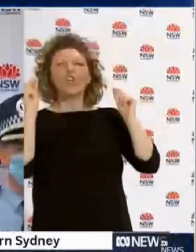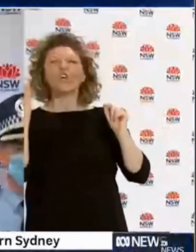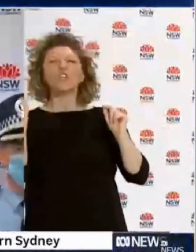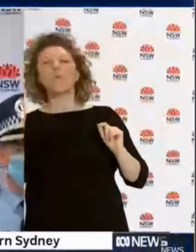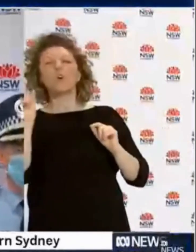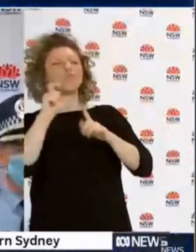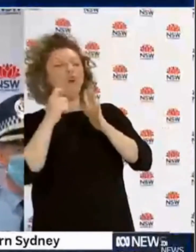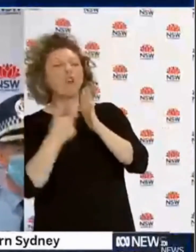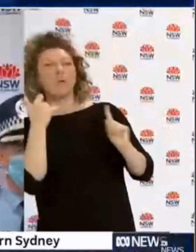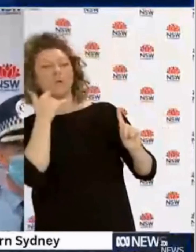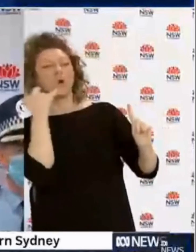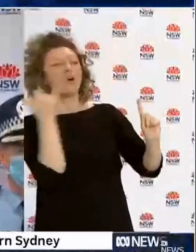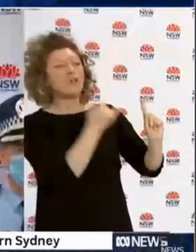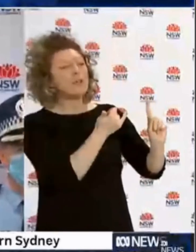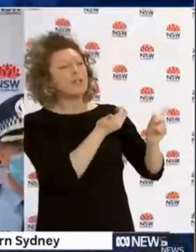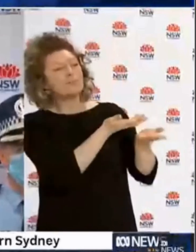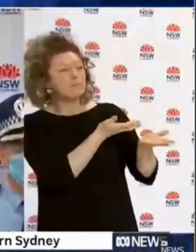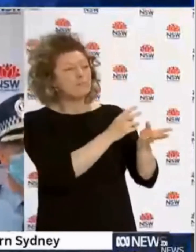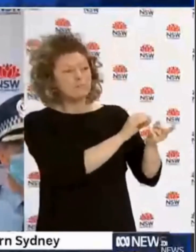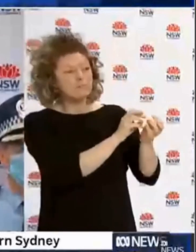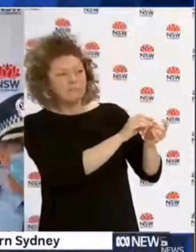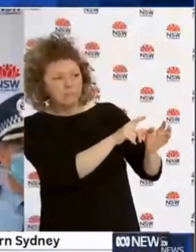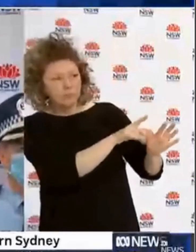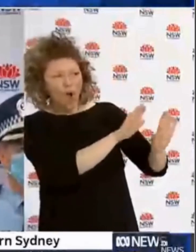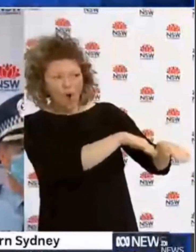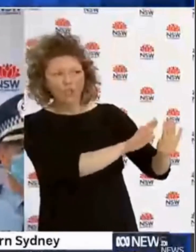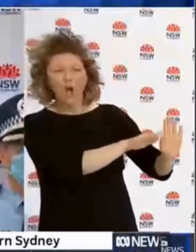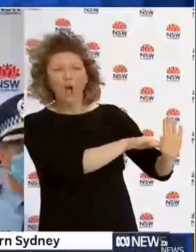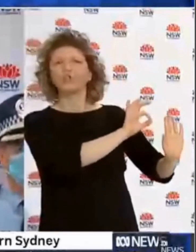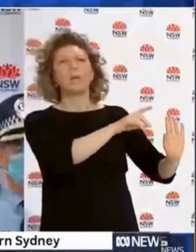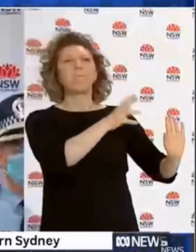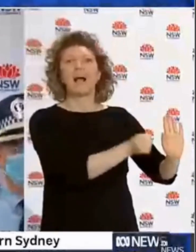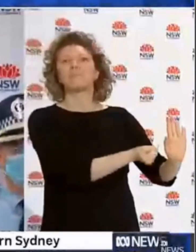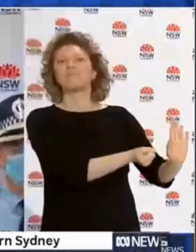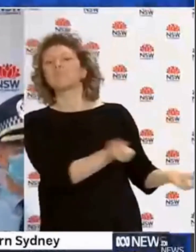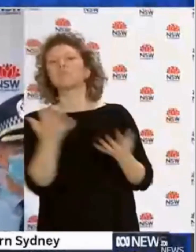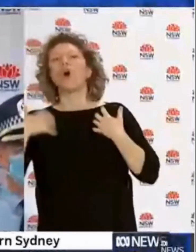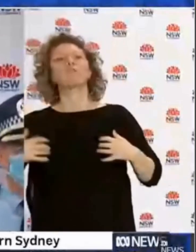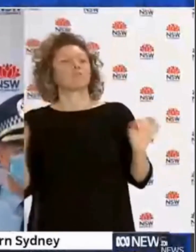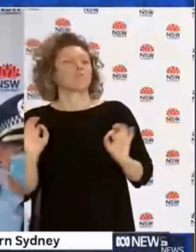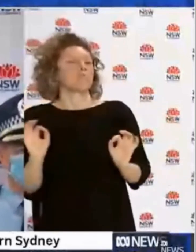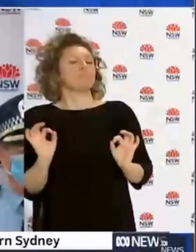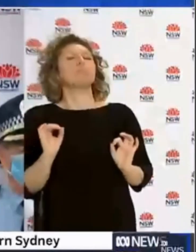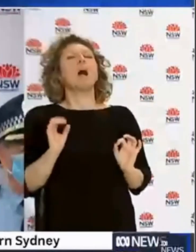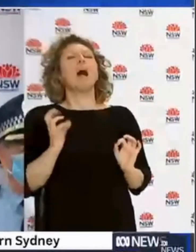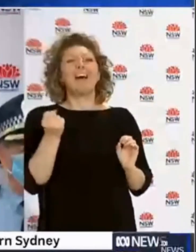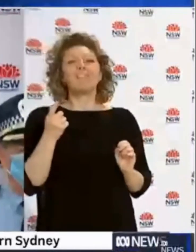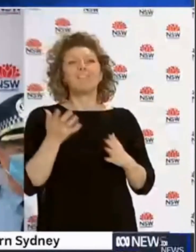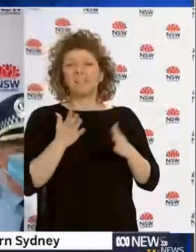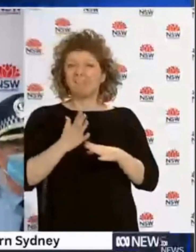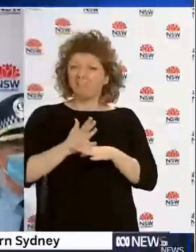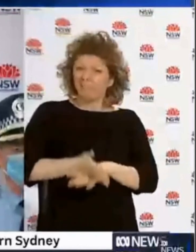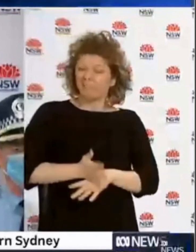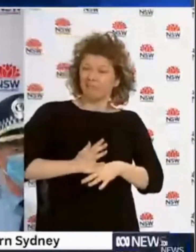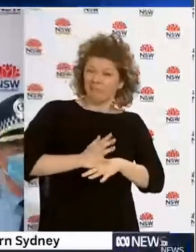remotely. It's putting a lot of pressure on the health system. So it would have been in June last year, I think, when we had the